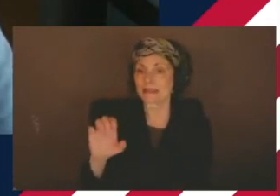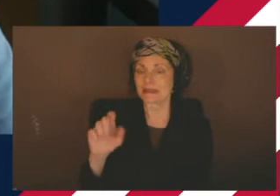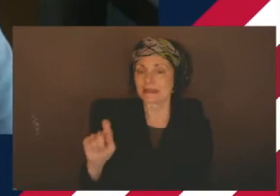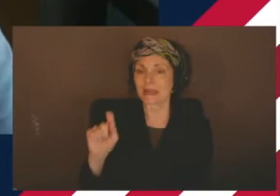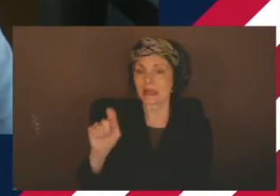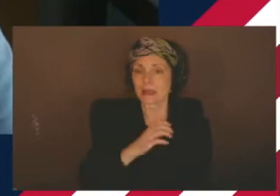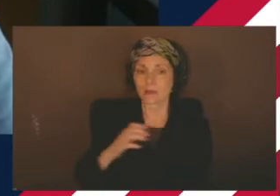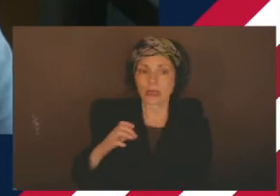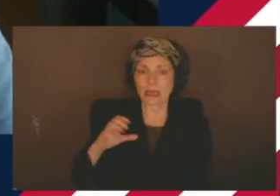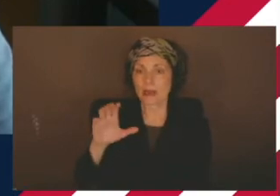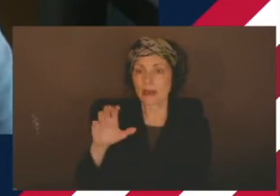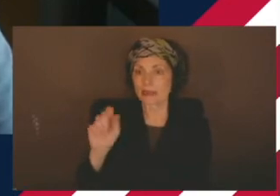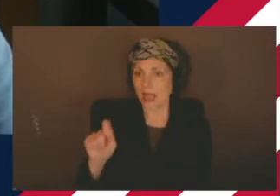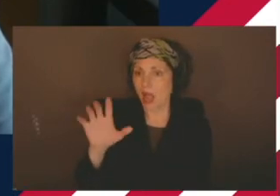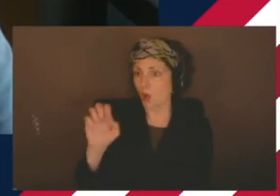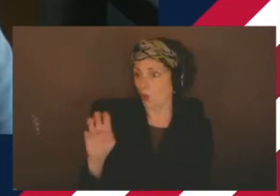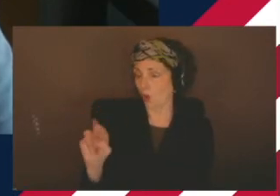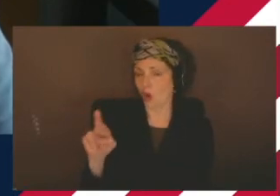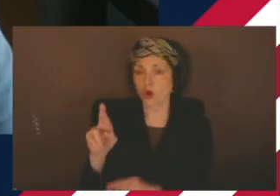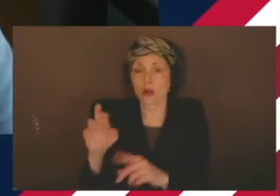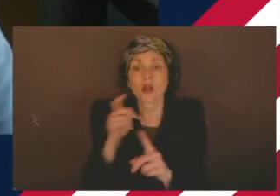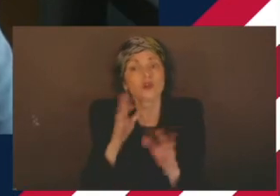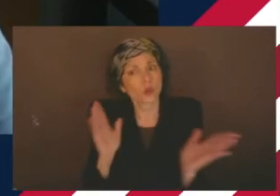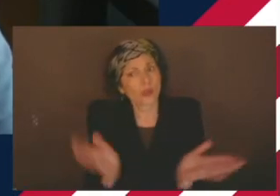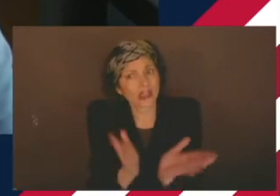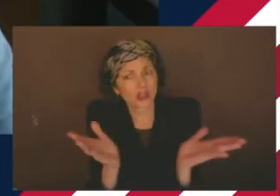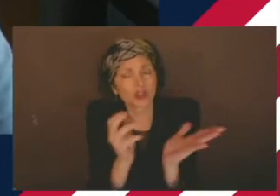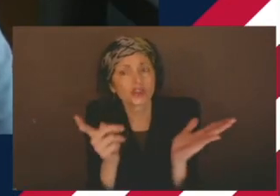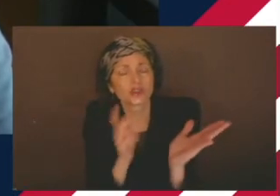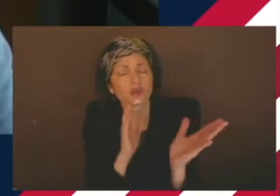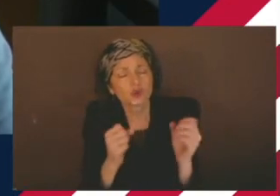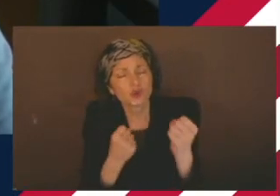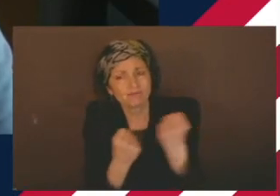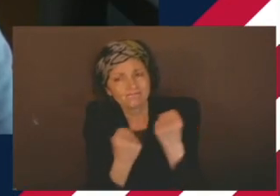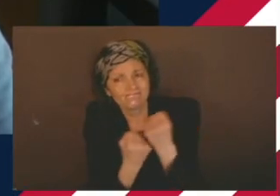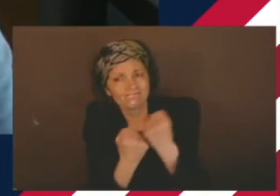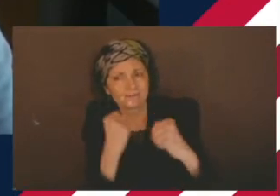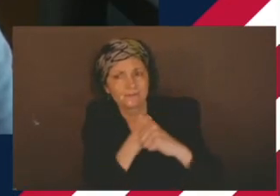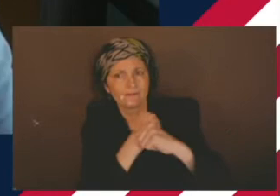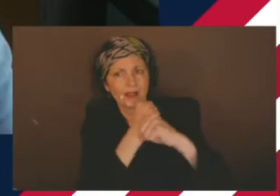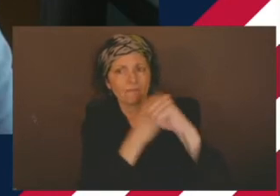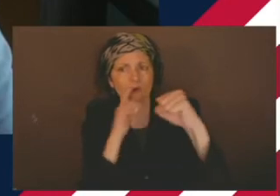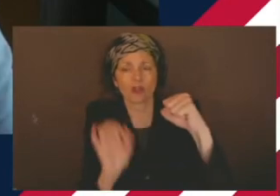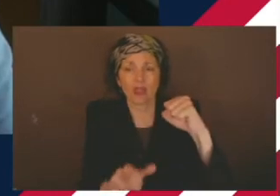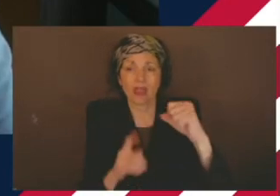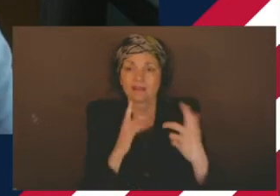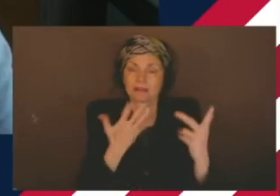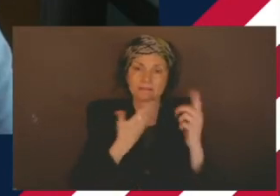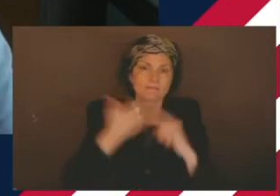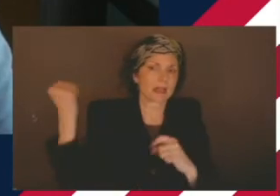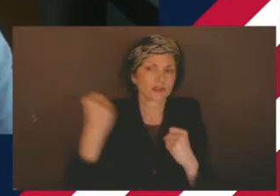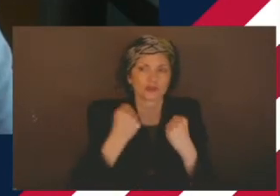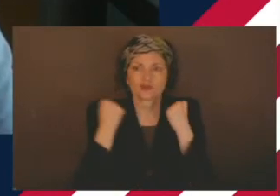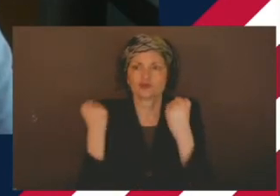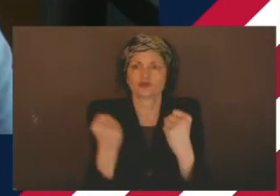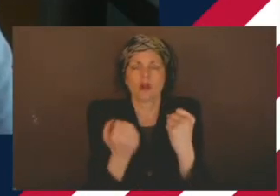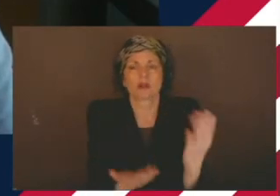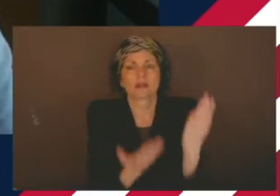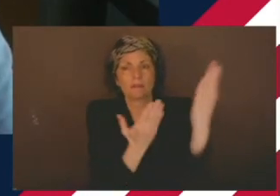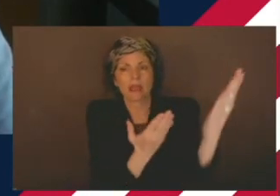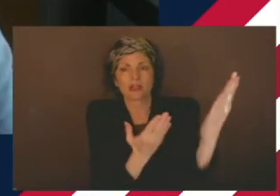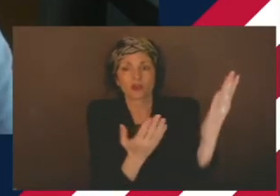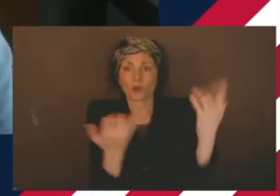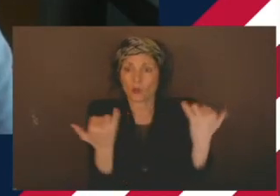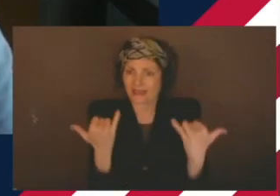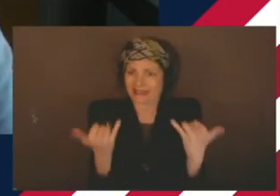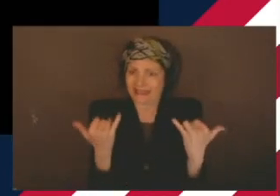you to embrace these policies, which should be the most comprehensive and bold ever adopted by the Democratic Party. The moment demands it. We can afford